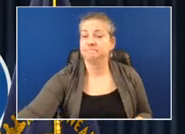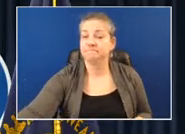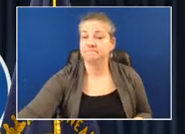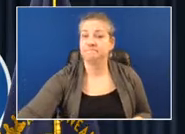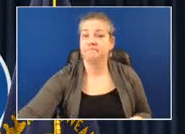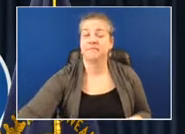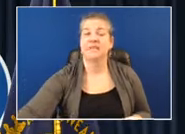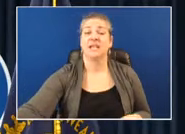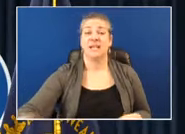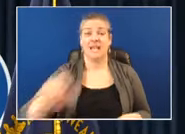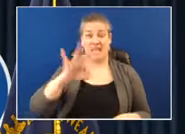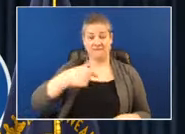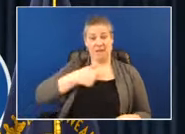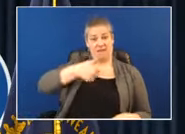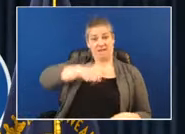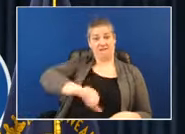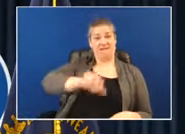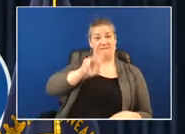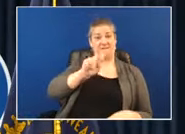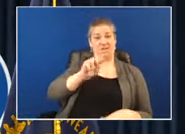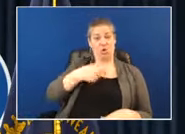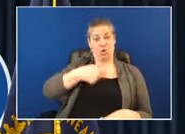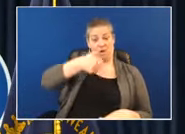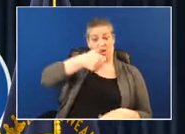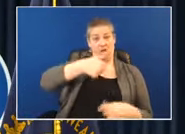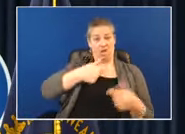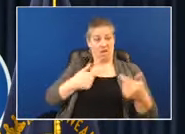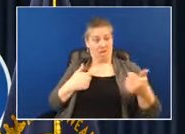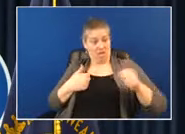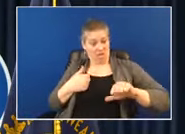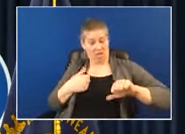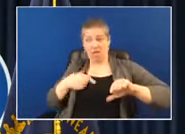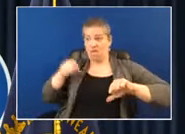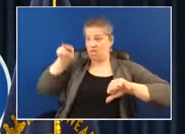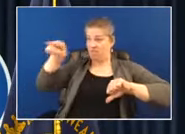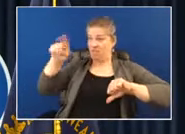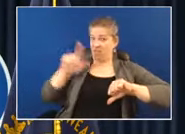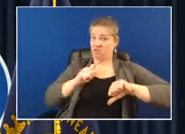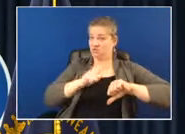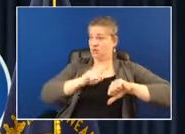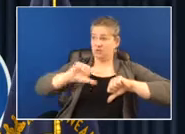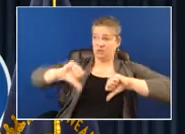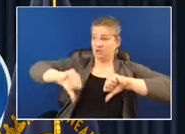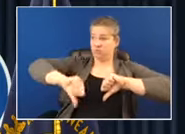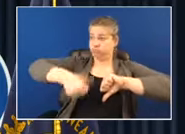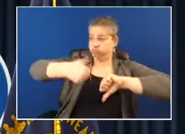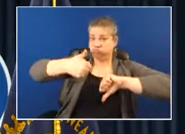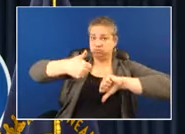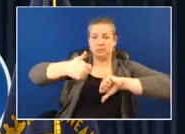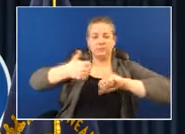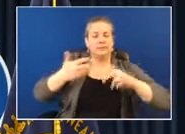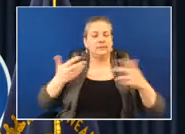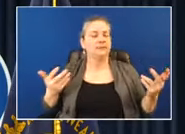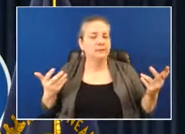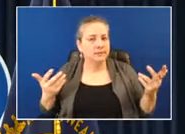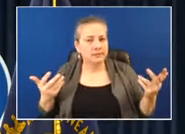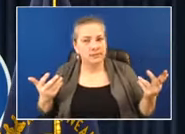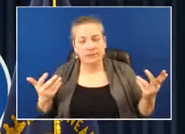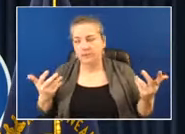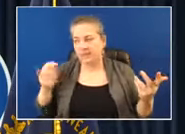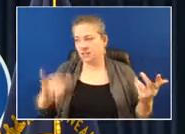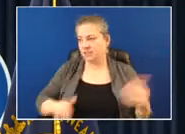legislature overrides is ultimately on their conscience, as is the impacts that it could